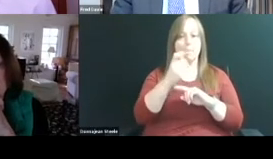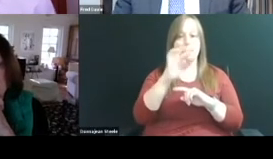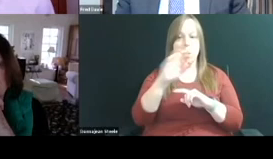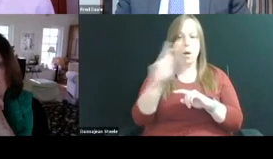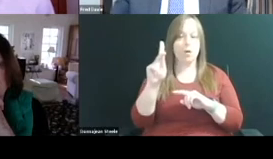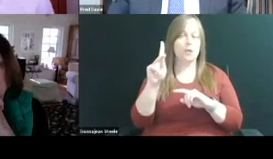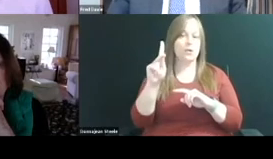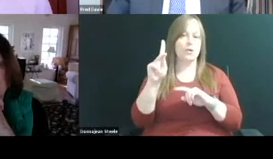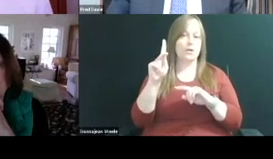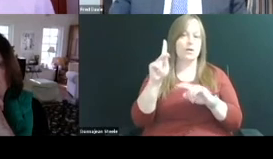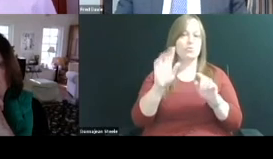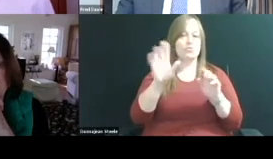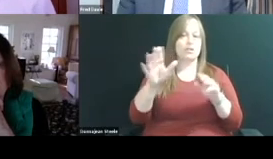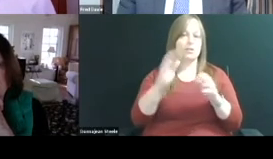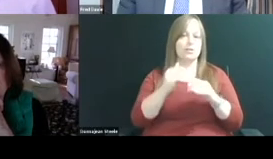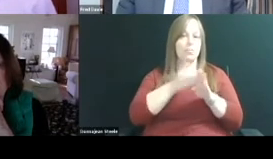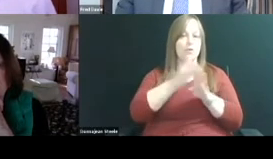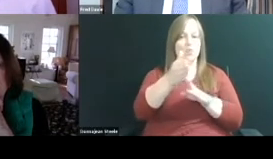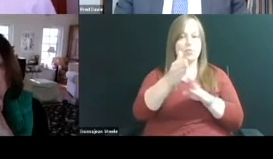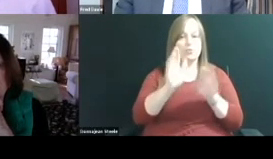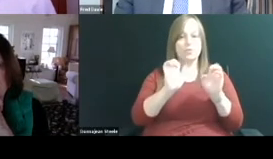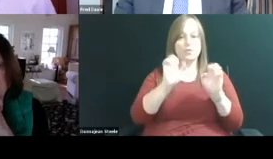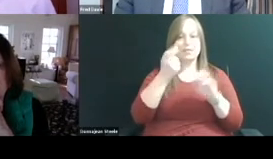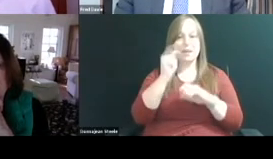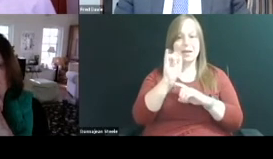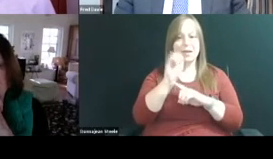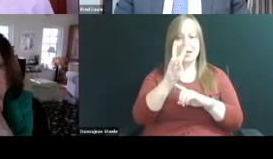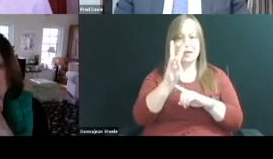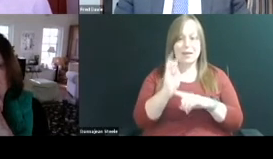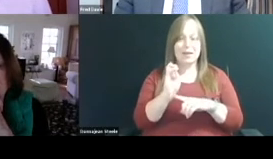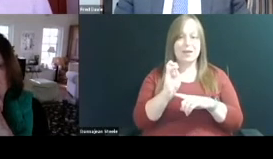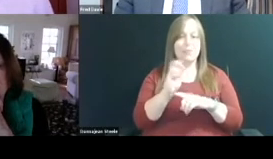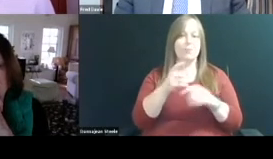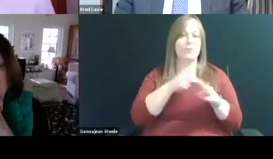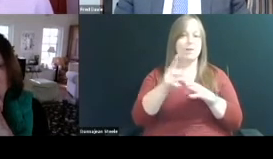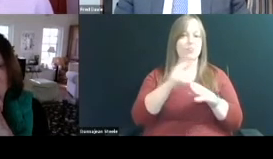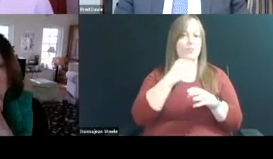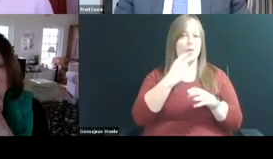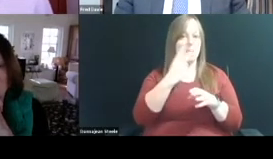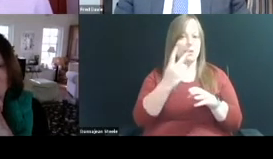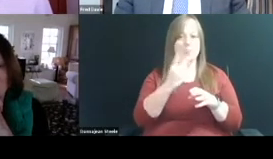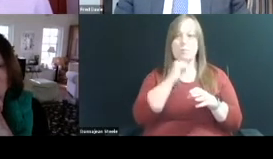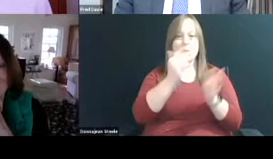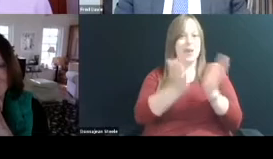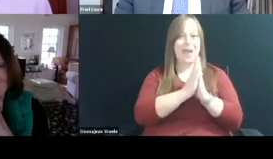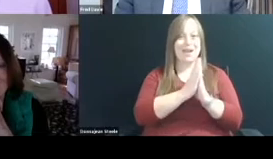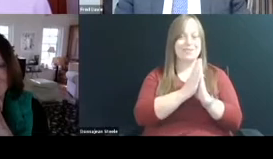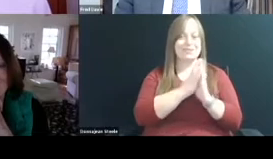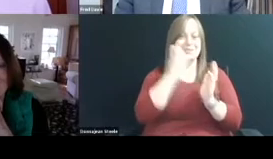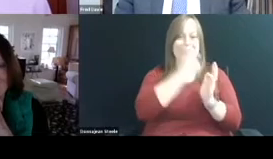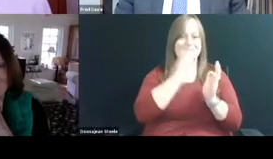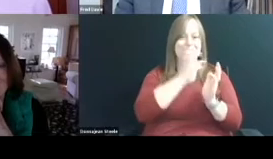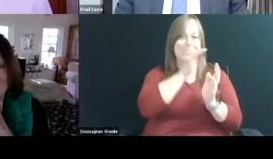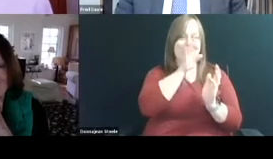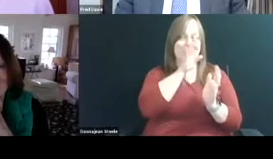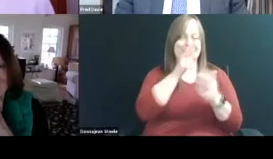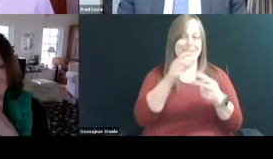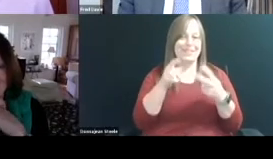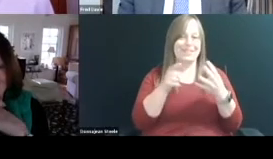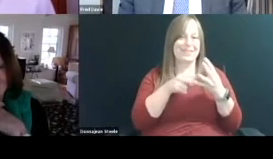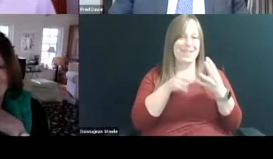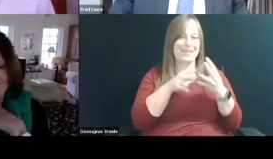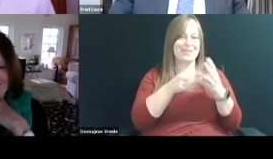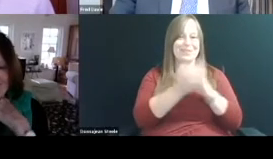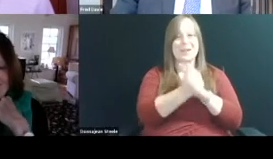a professional executive corporate trainer and professional vocalist. And we won't ask her to show those last two talents this